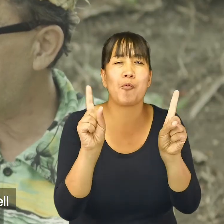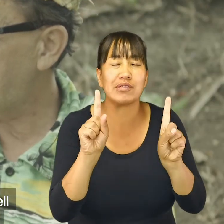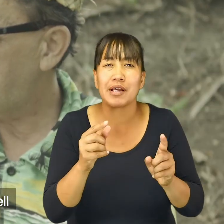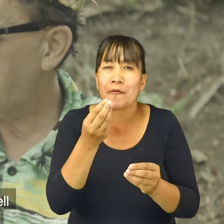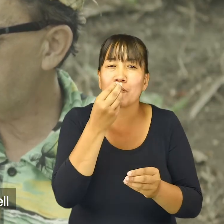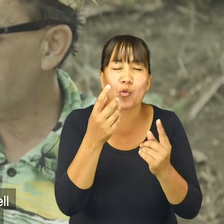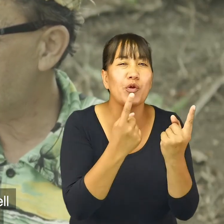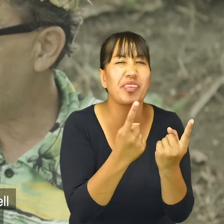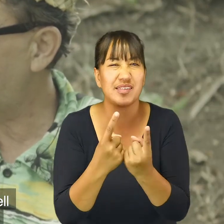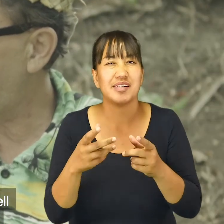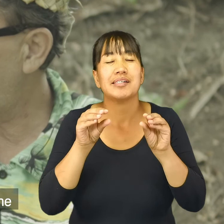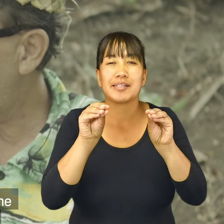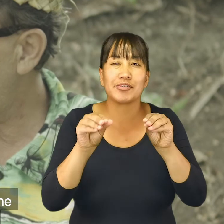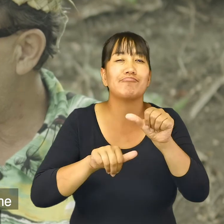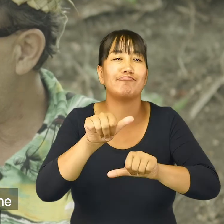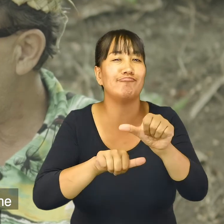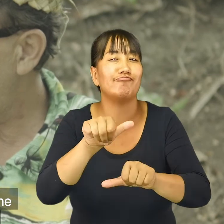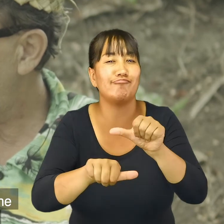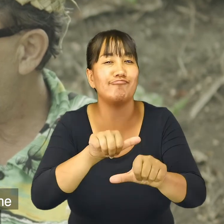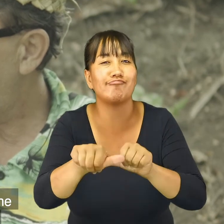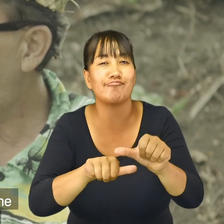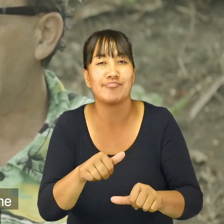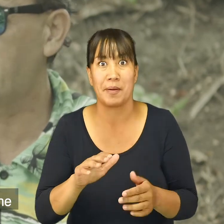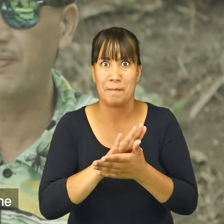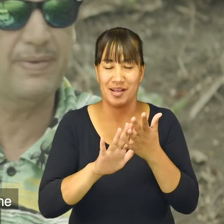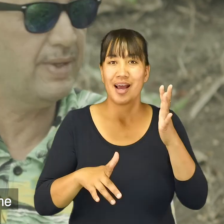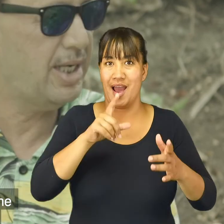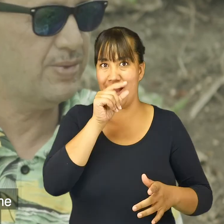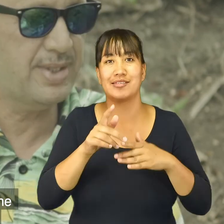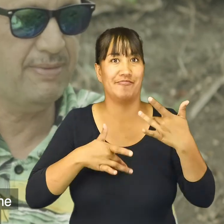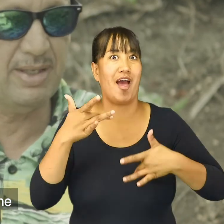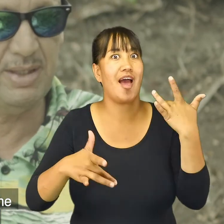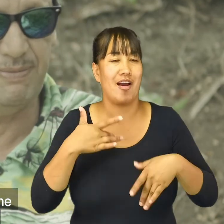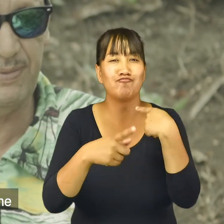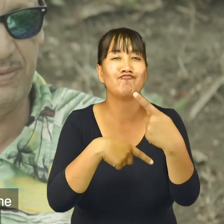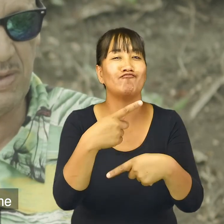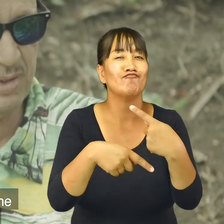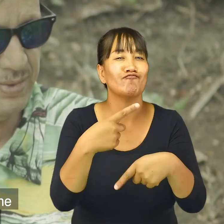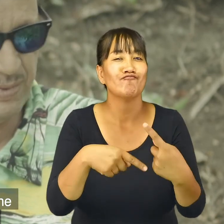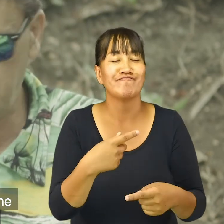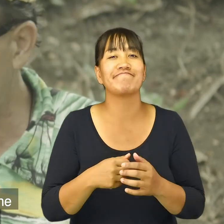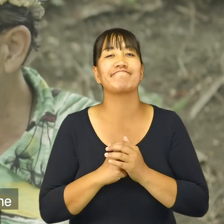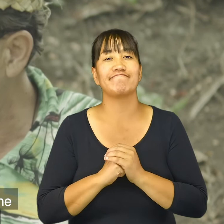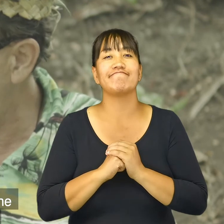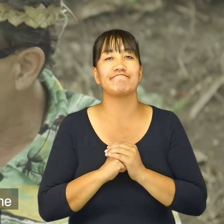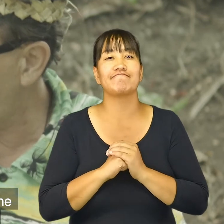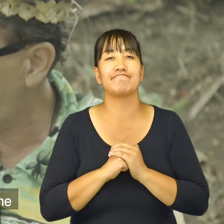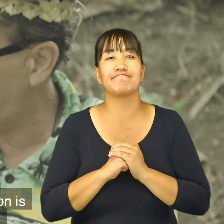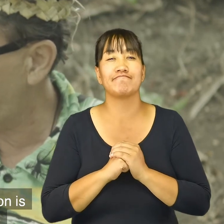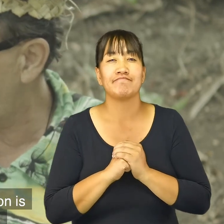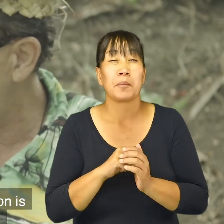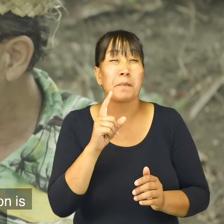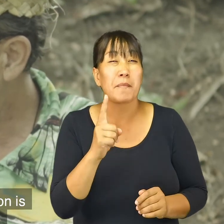to teach its offspring about the natural stuff in the food forest, or in the